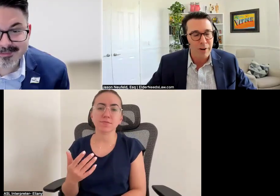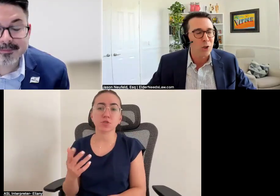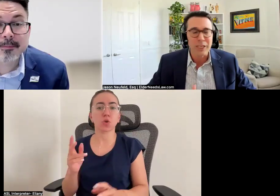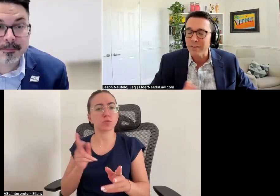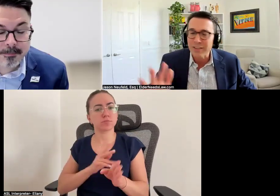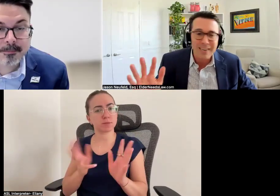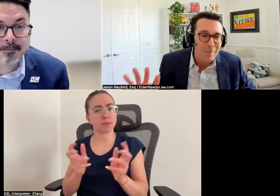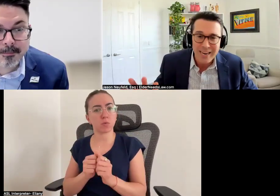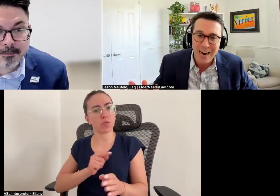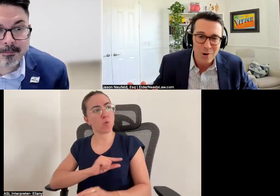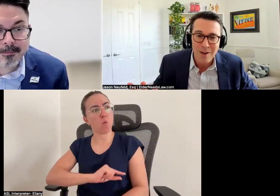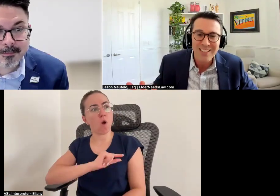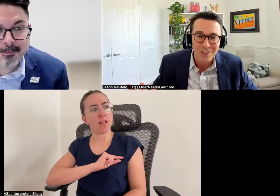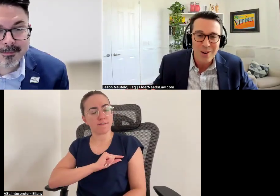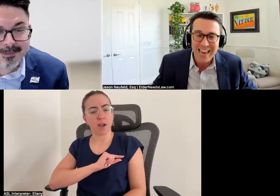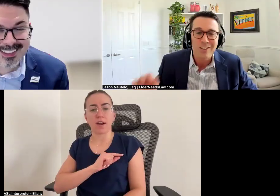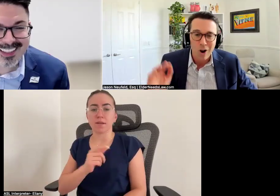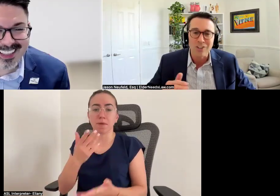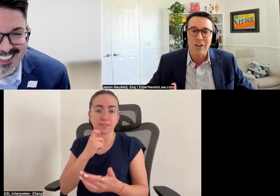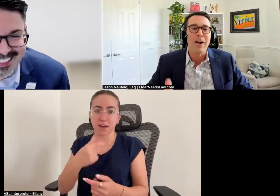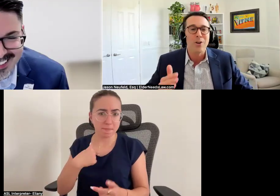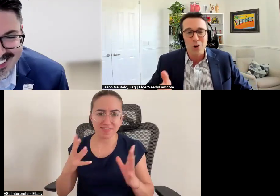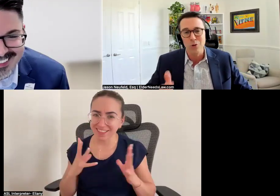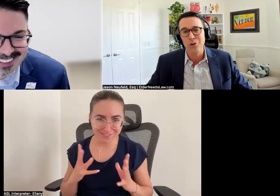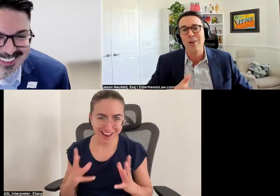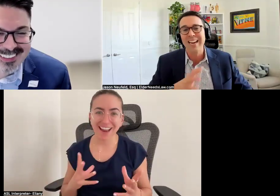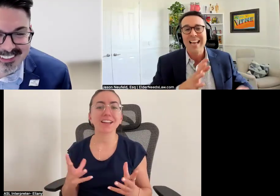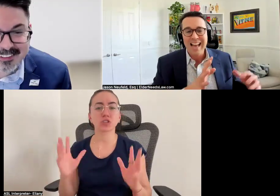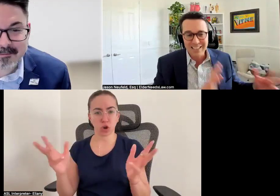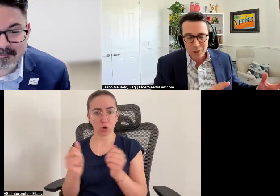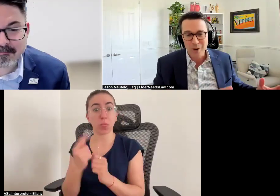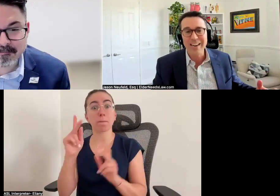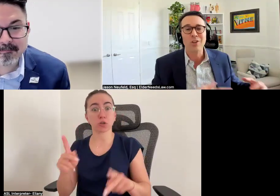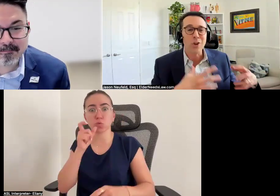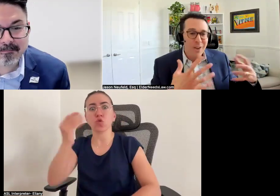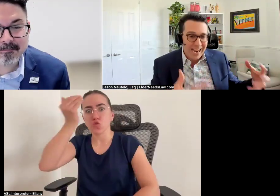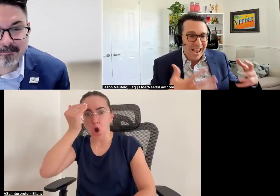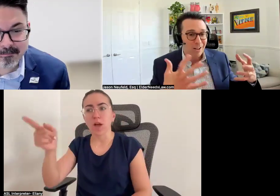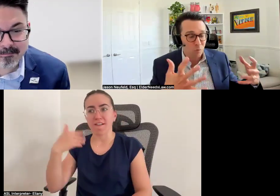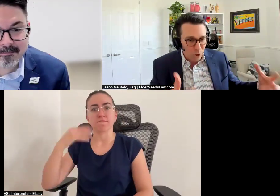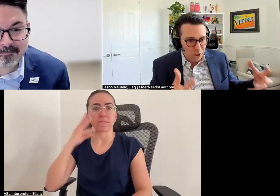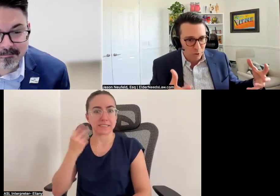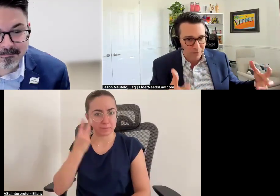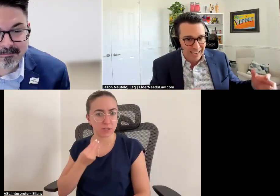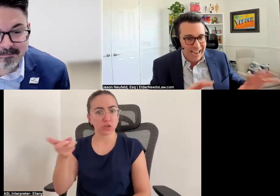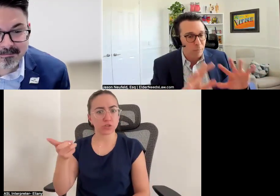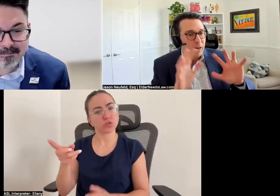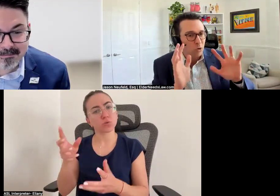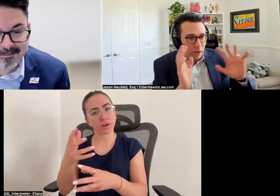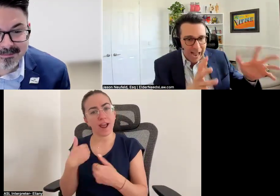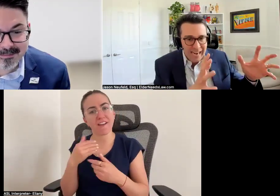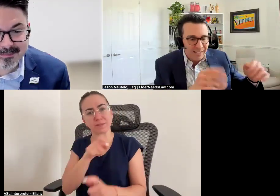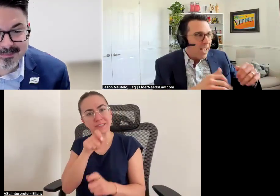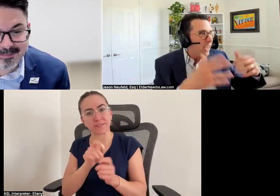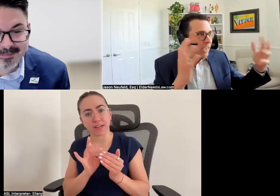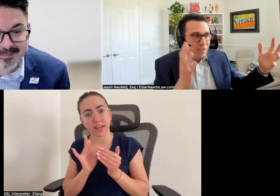qualified professional, even if it's not me, I promise that's okay. Talk to somebody who knows what they're doing and has Yep. experience, so that you can get really specific guidance. Because